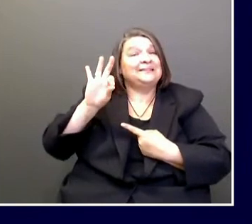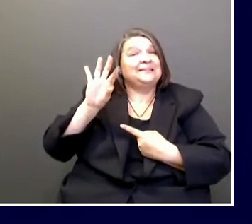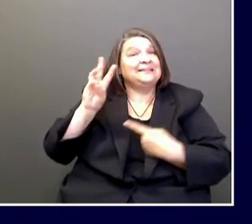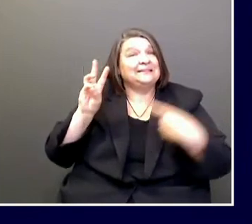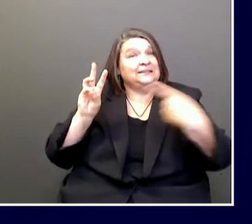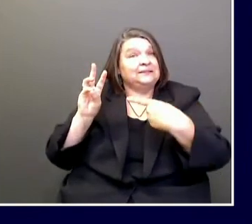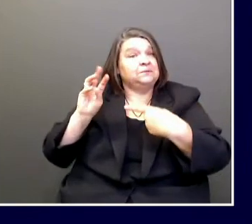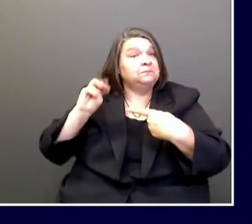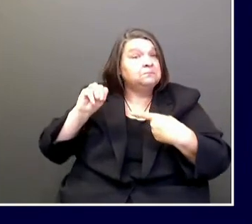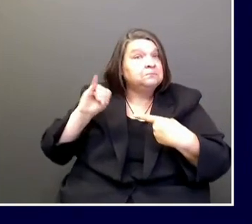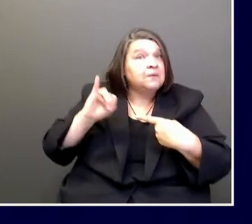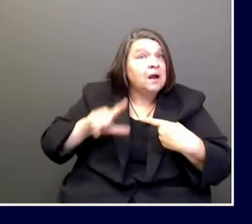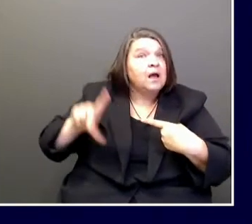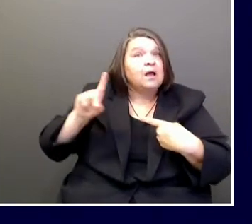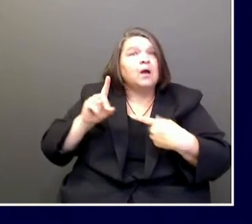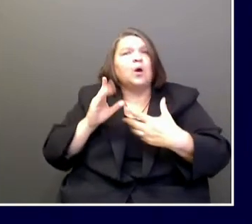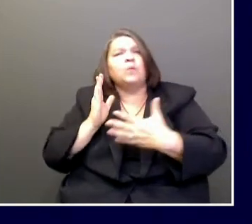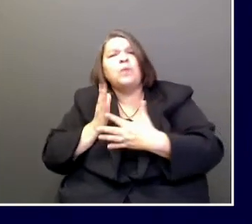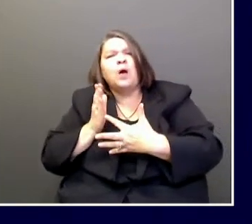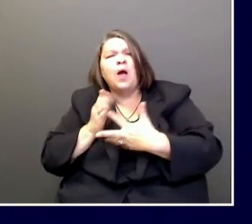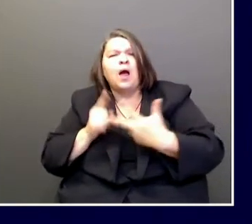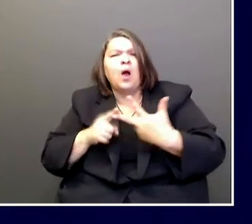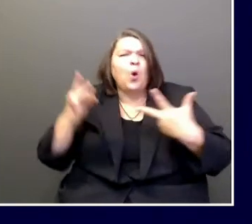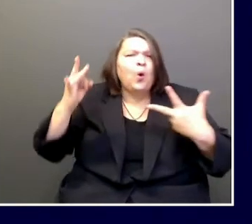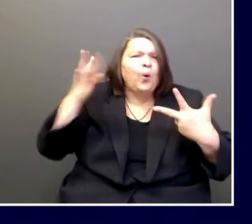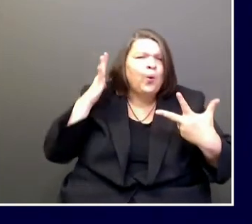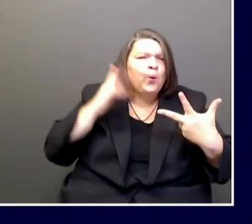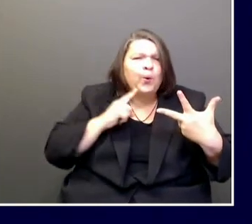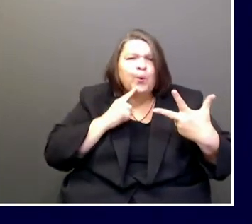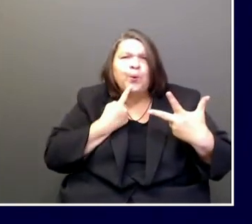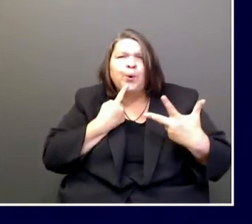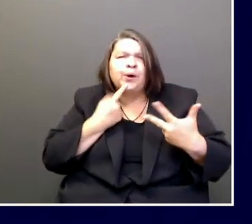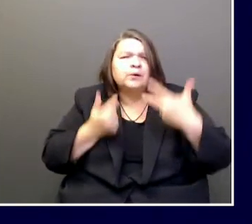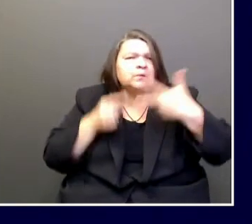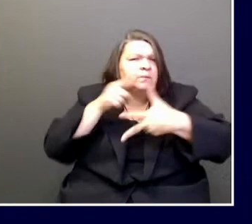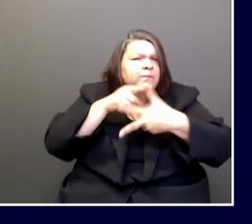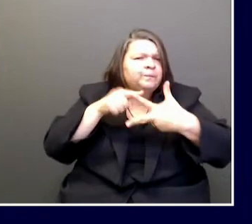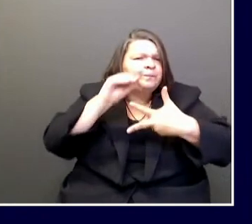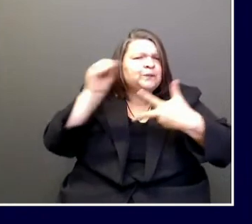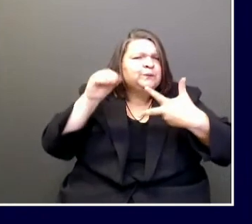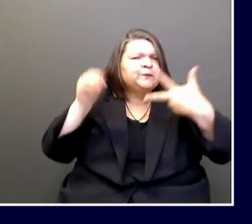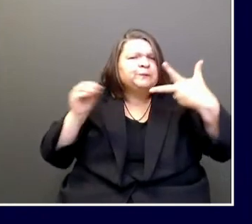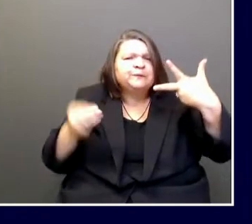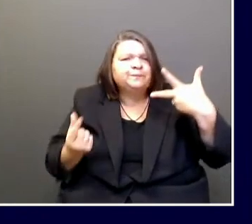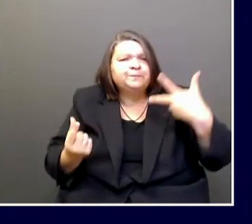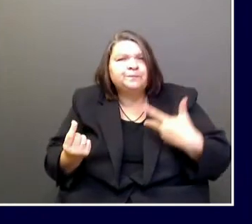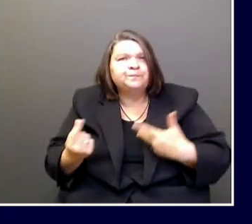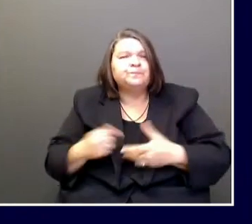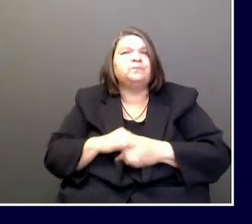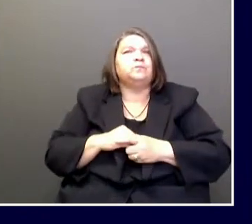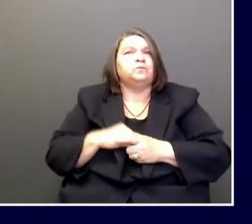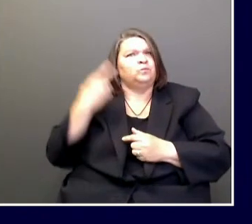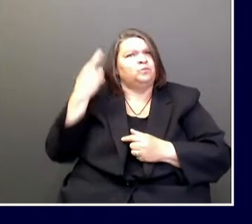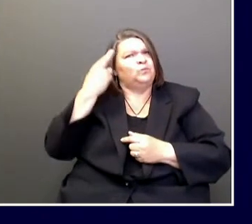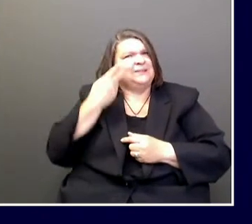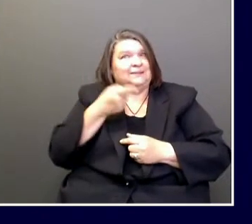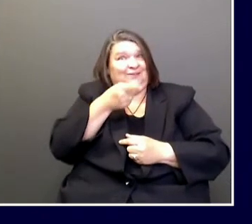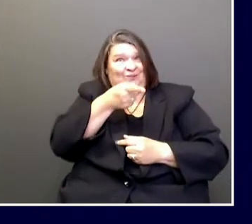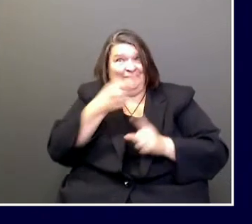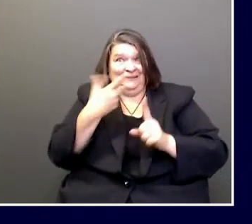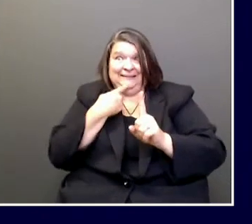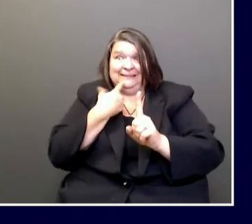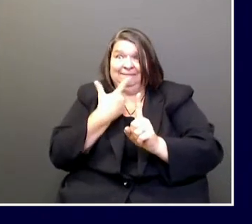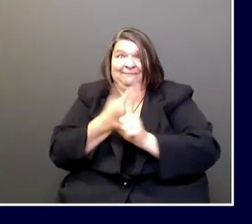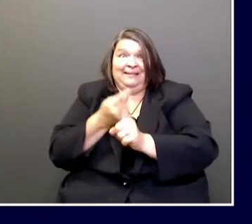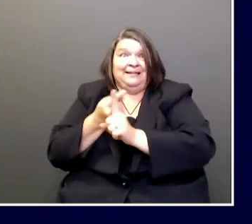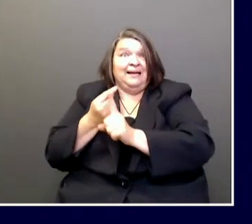or potentially severe symptoms? Because we know the vaccines are supposed to be 100% effective against those severe hospitalizing type symptoms, right?